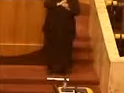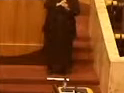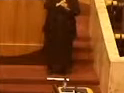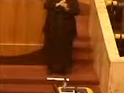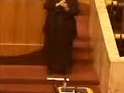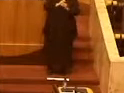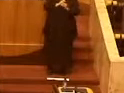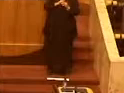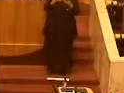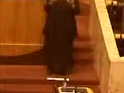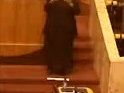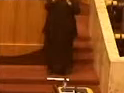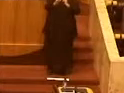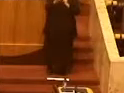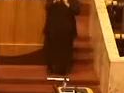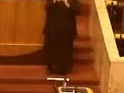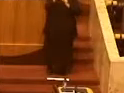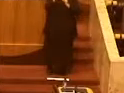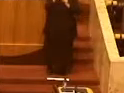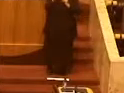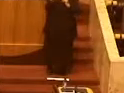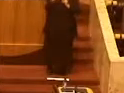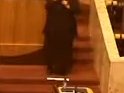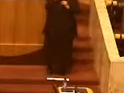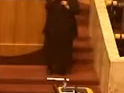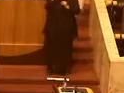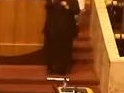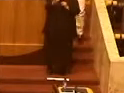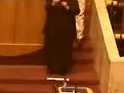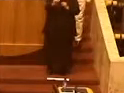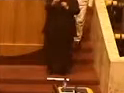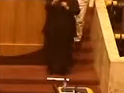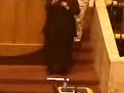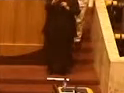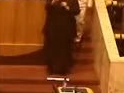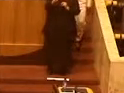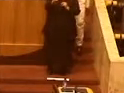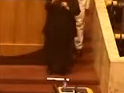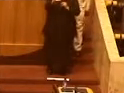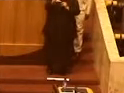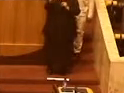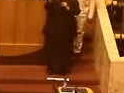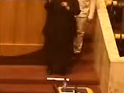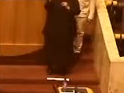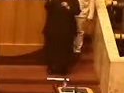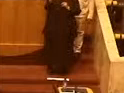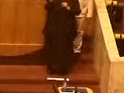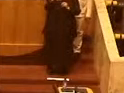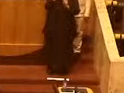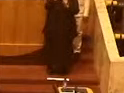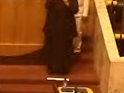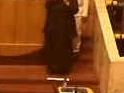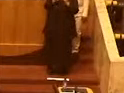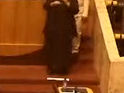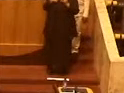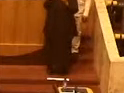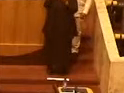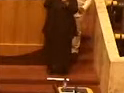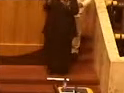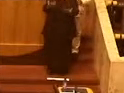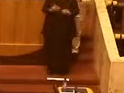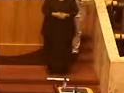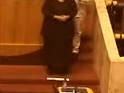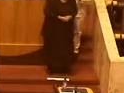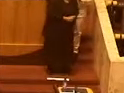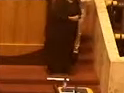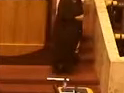translated in Swedish as kalafakta. We wish to present the following objective factors as they pertain to